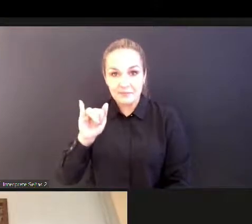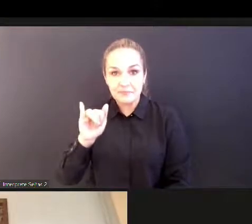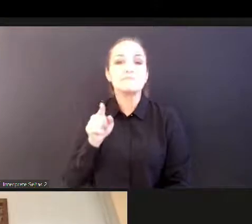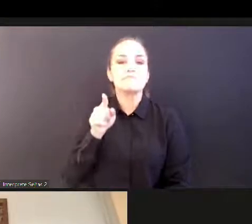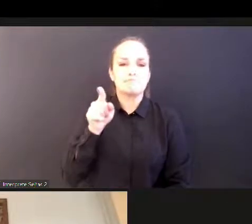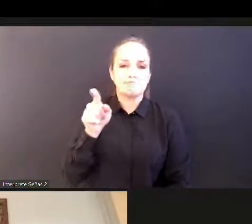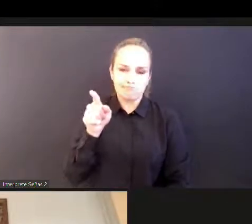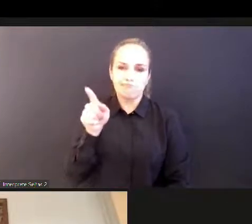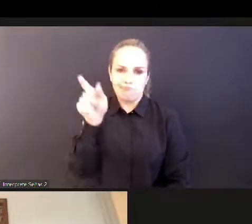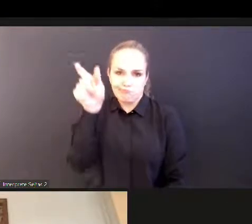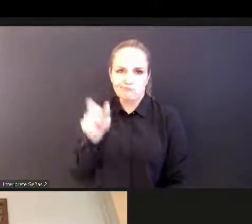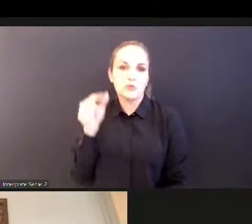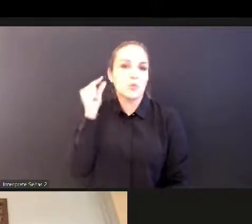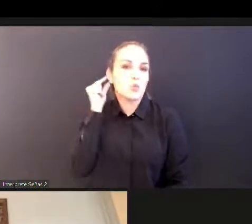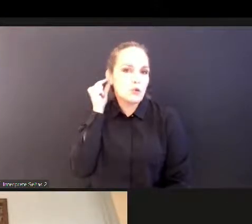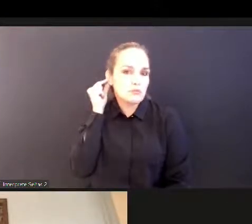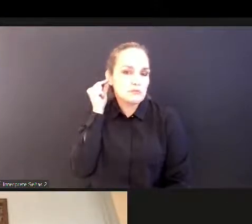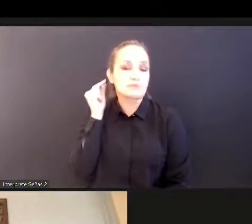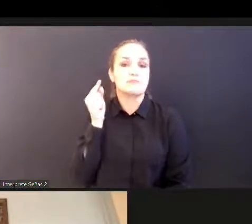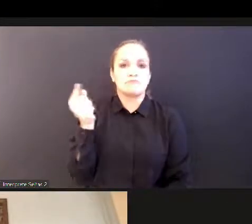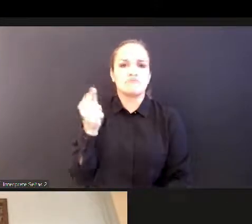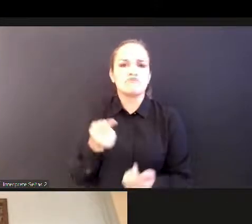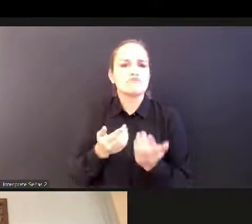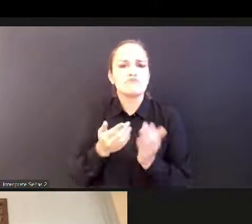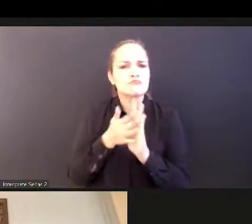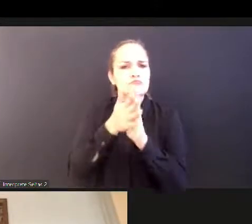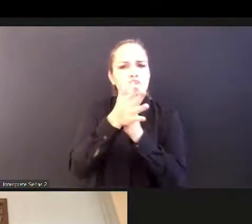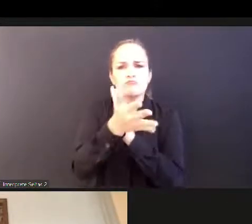and information technology enabled